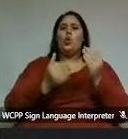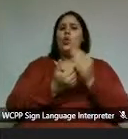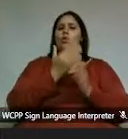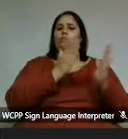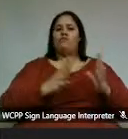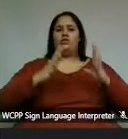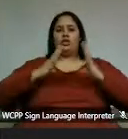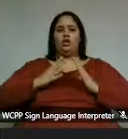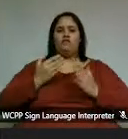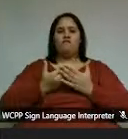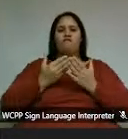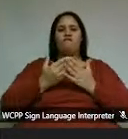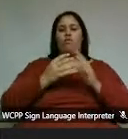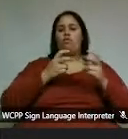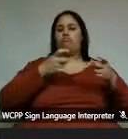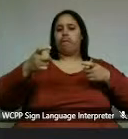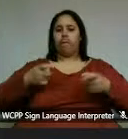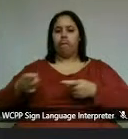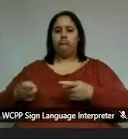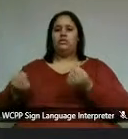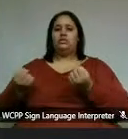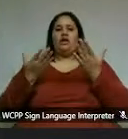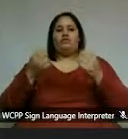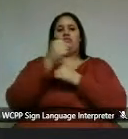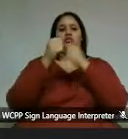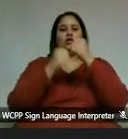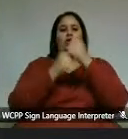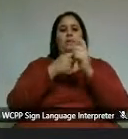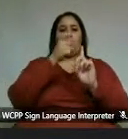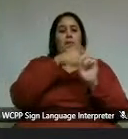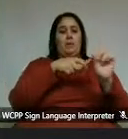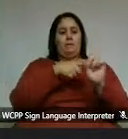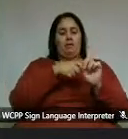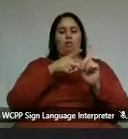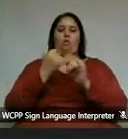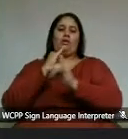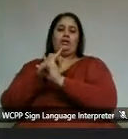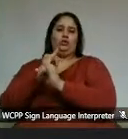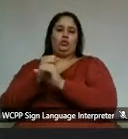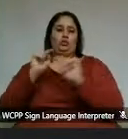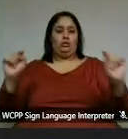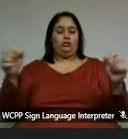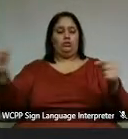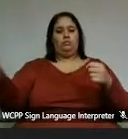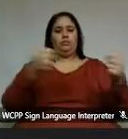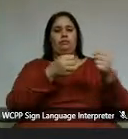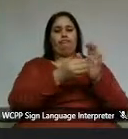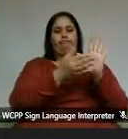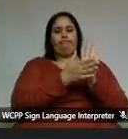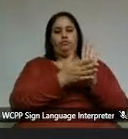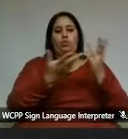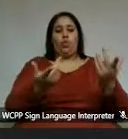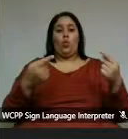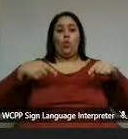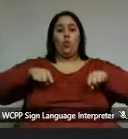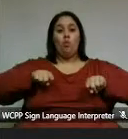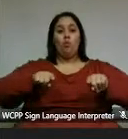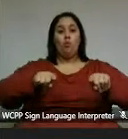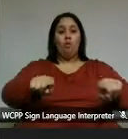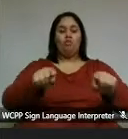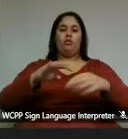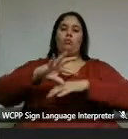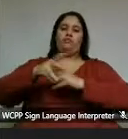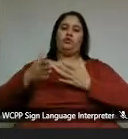regulating the provision of service infrastructure by persons and entities to be installed in or adjacent to